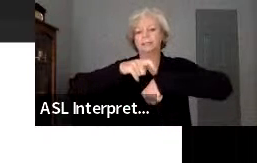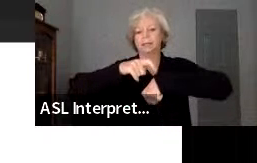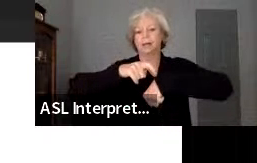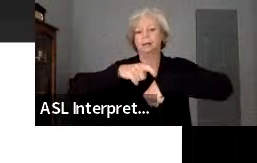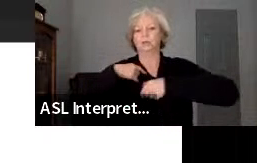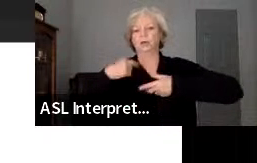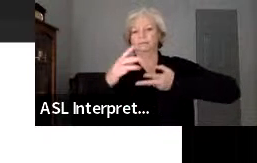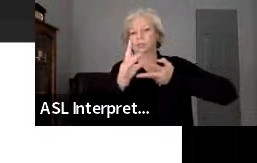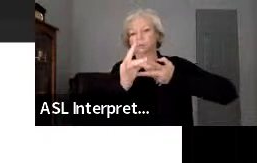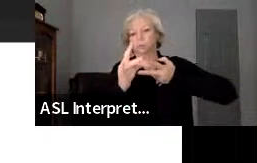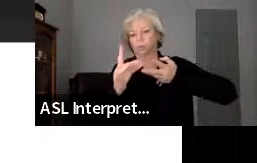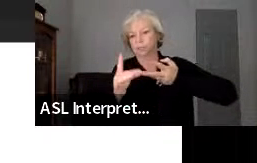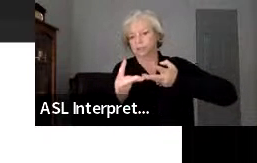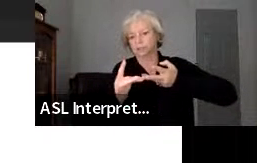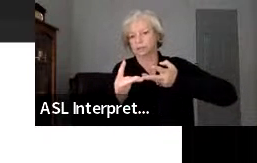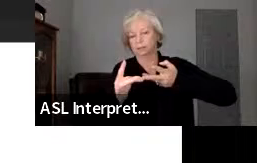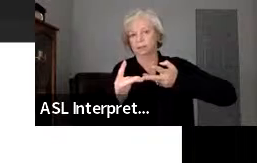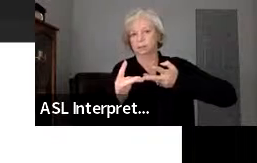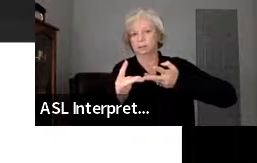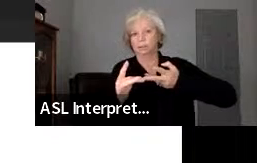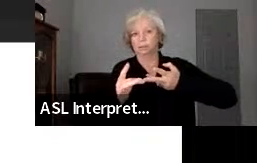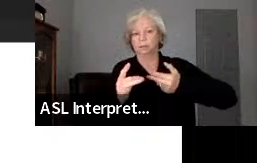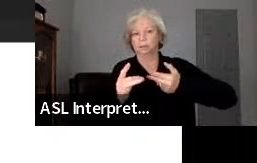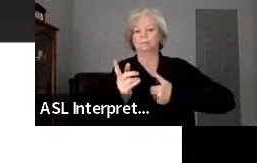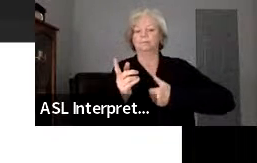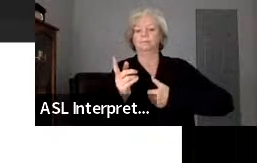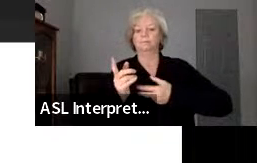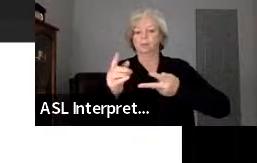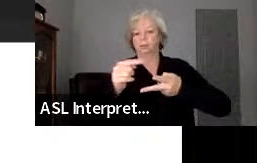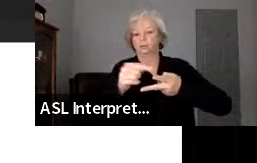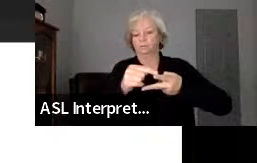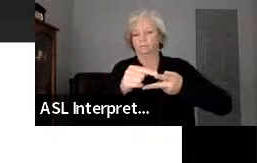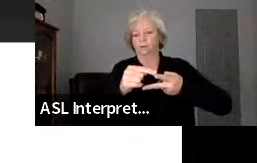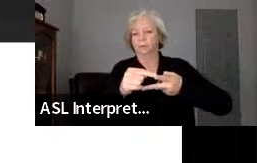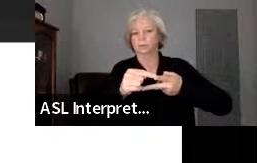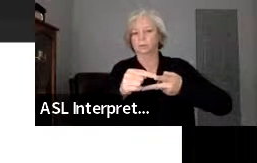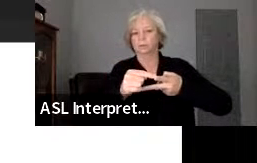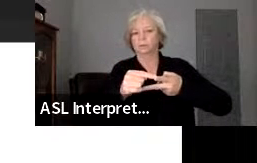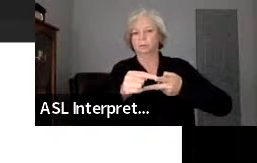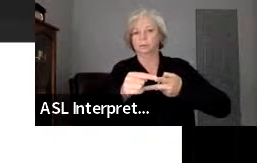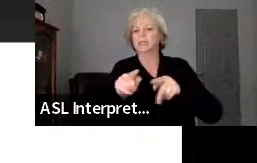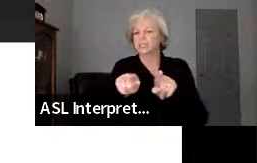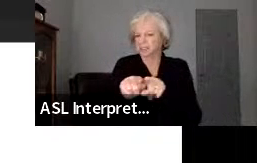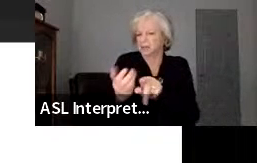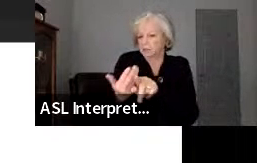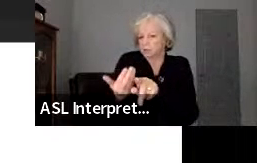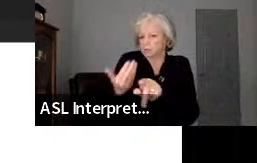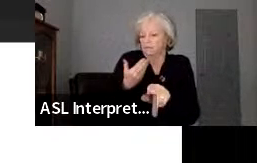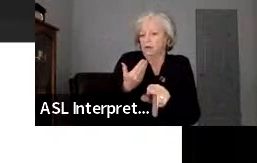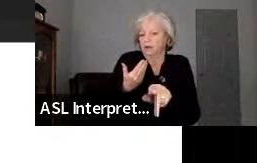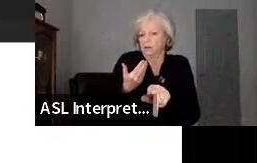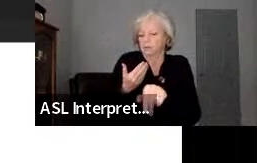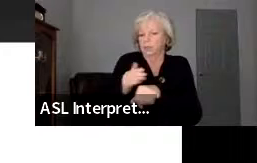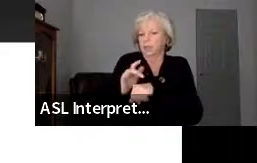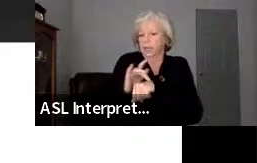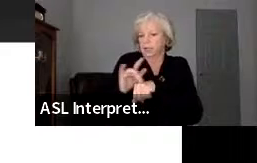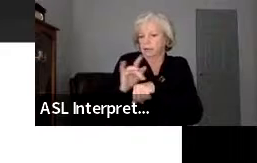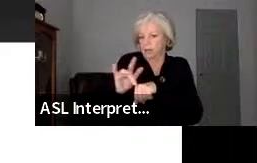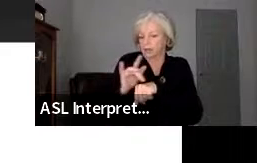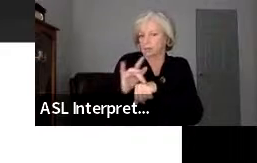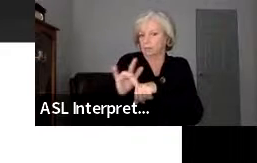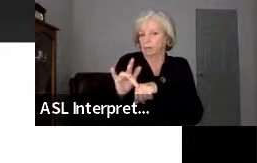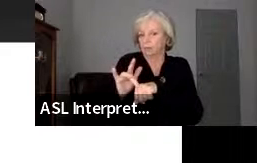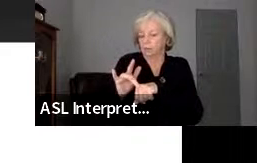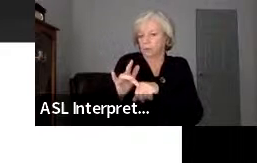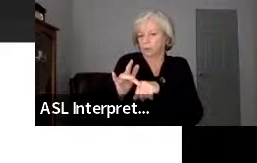choice. So the first mode would be what we have before. An available resources sent